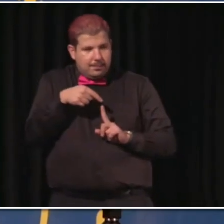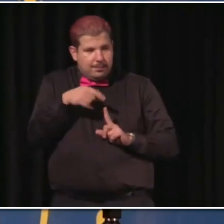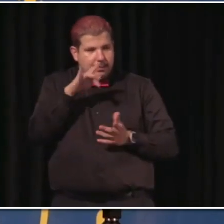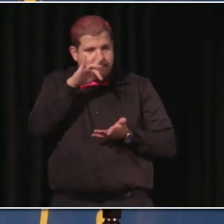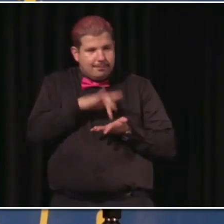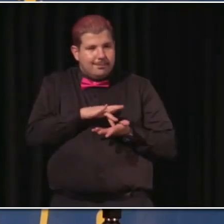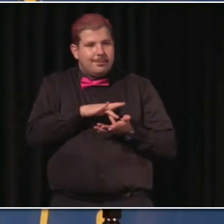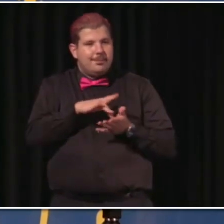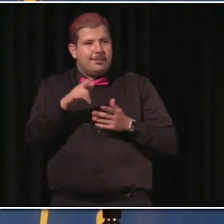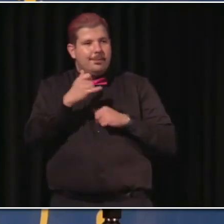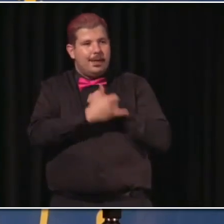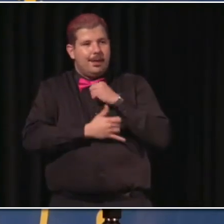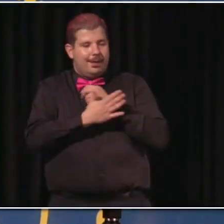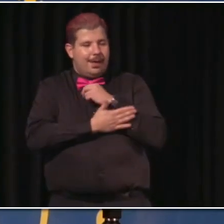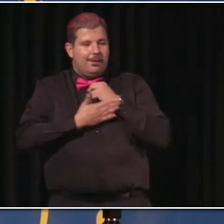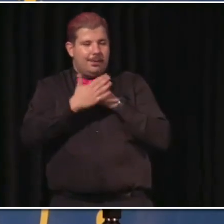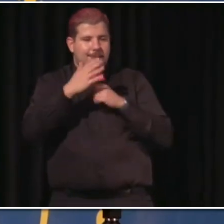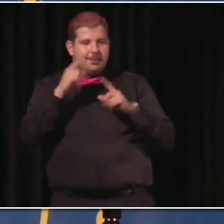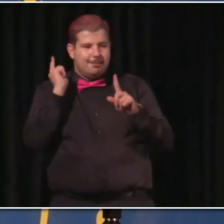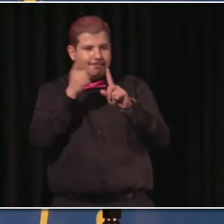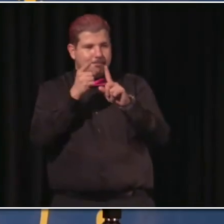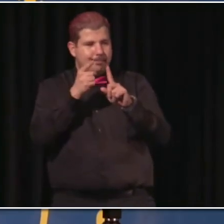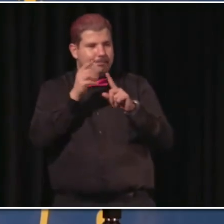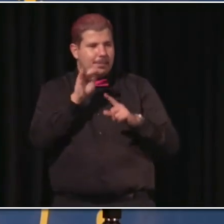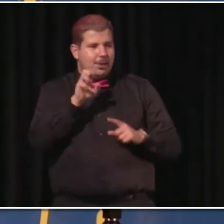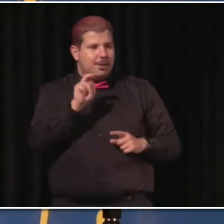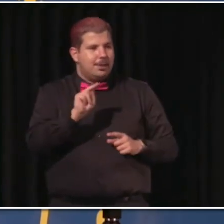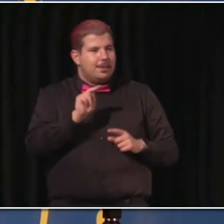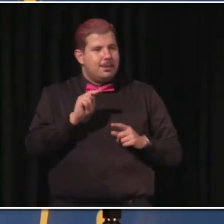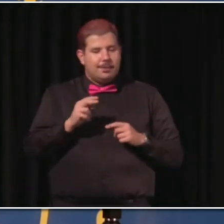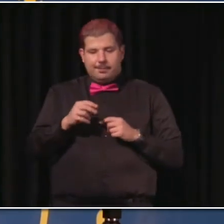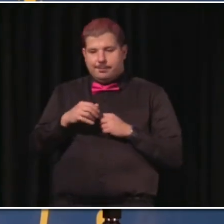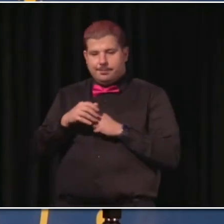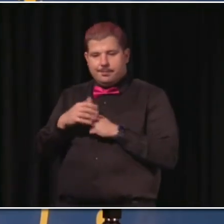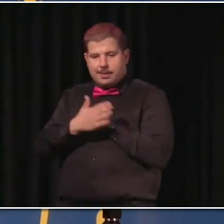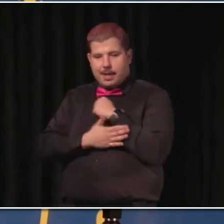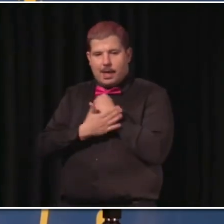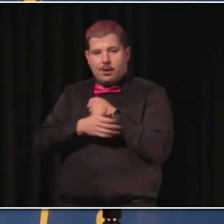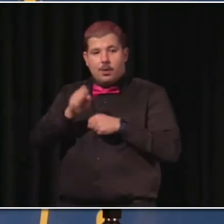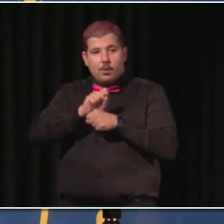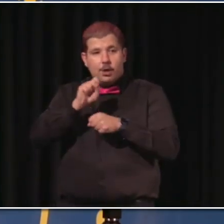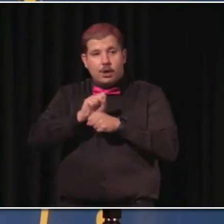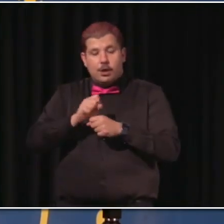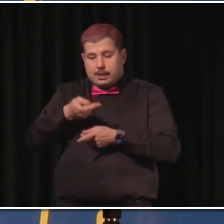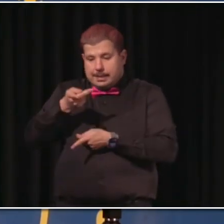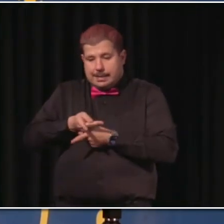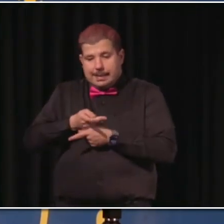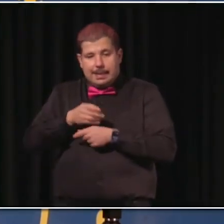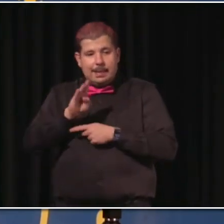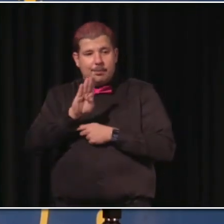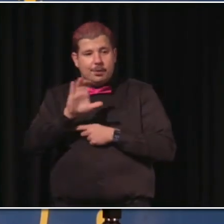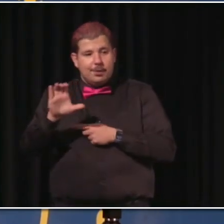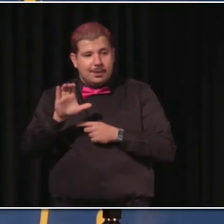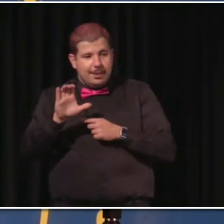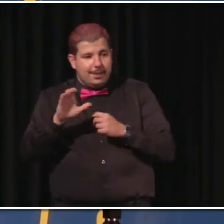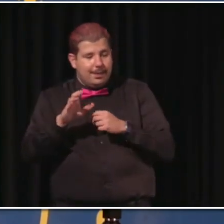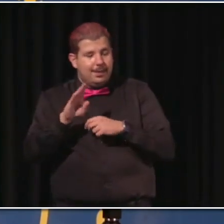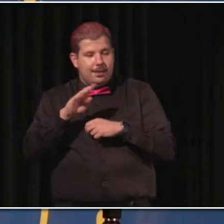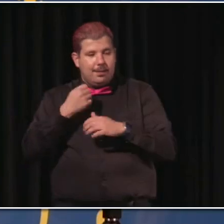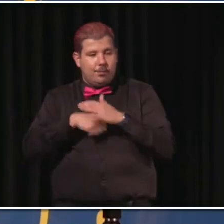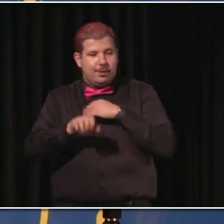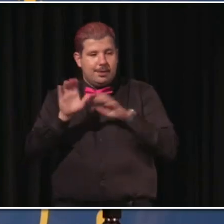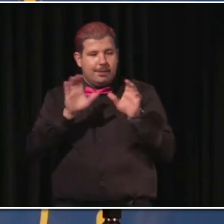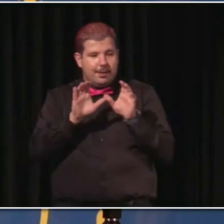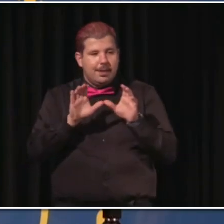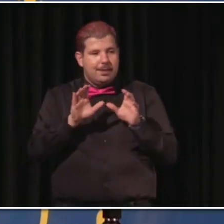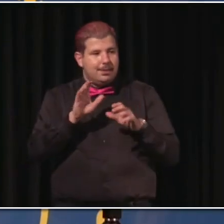county's mission. County workers keep our land records and birth certificates secure so people can be recognized